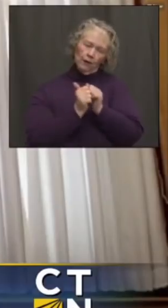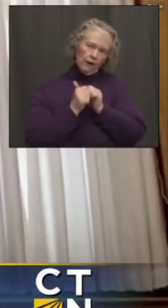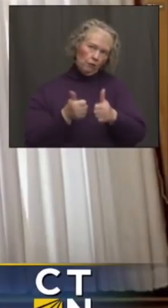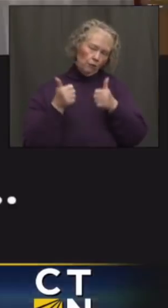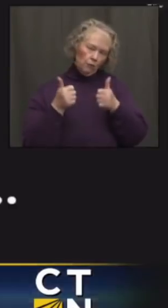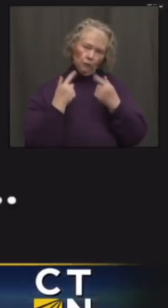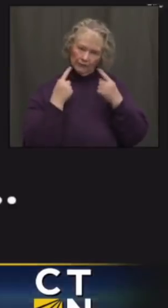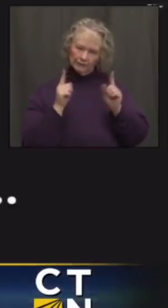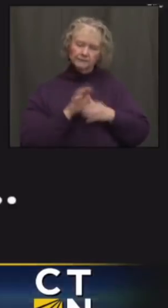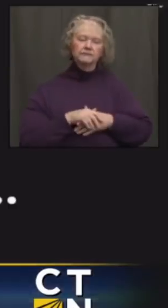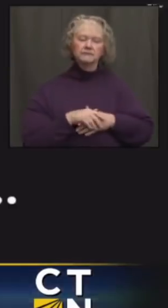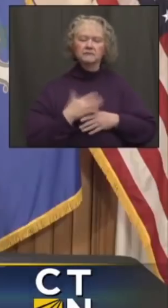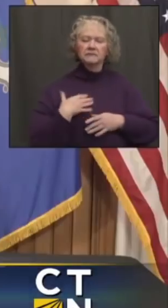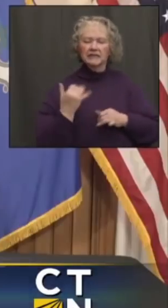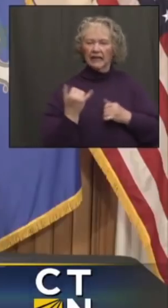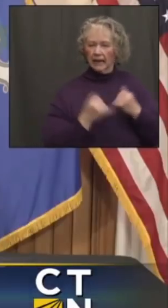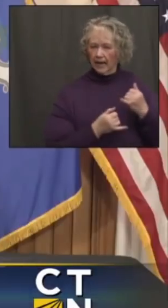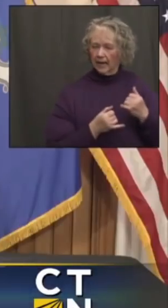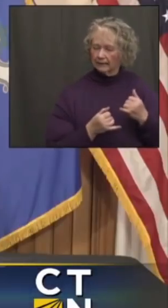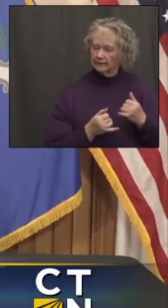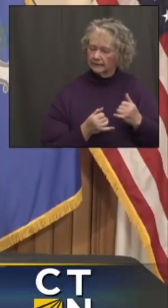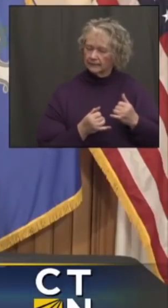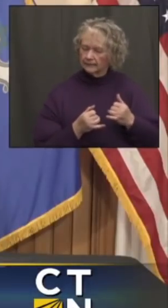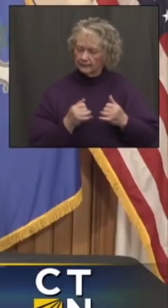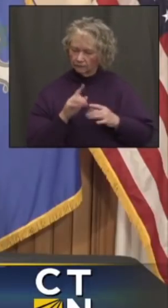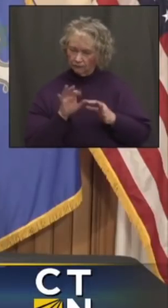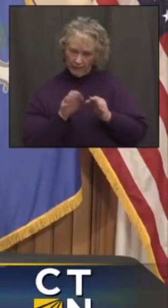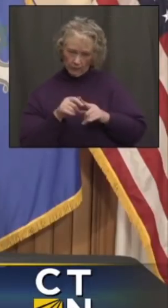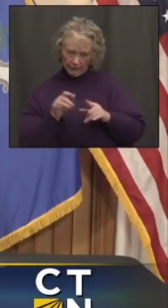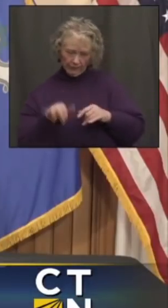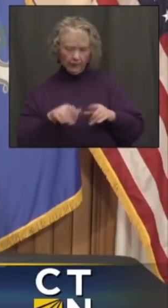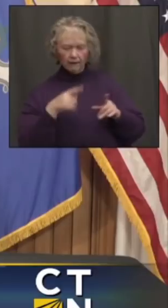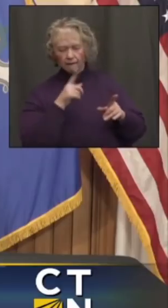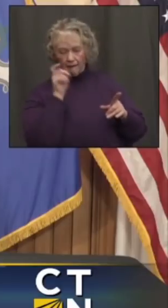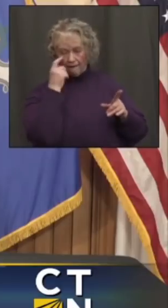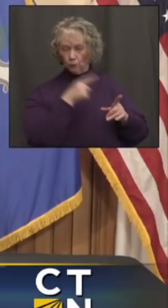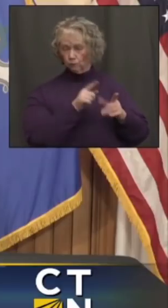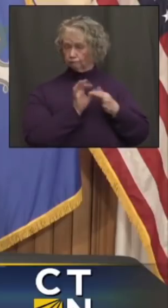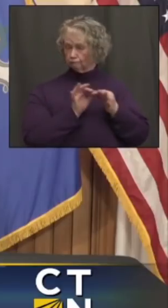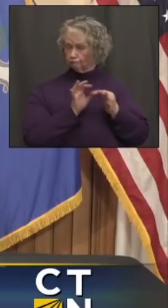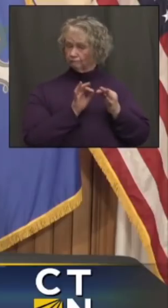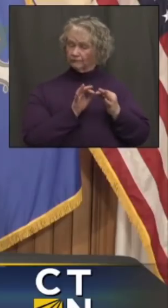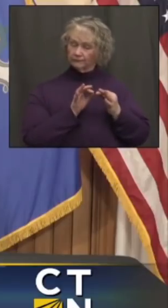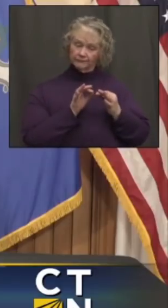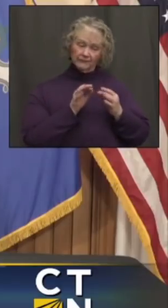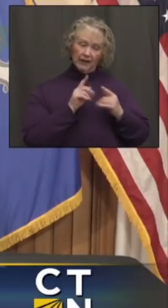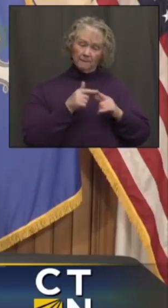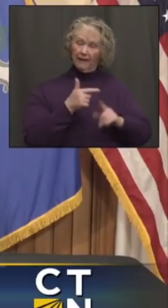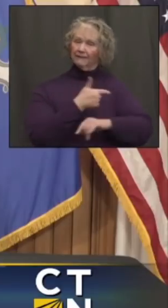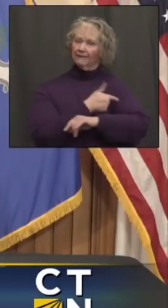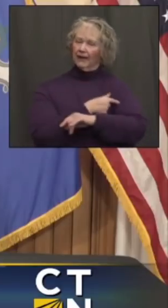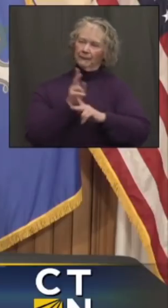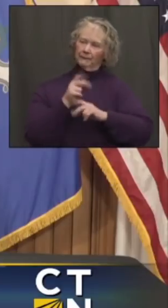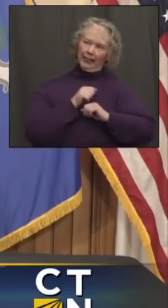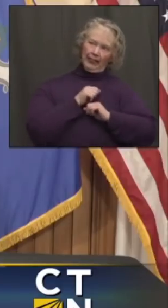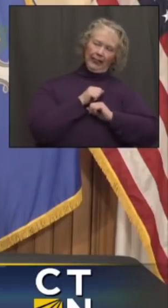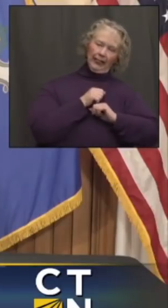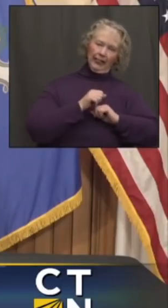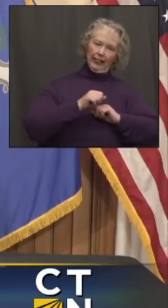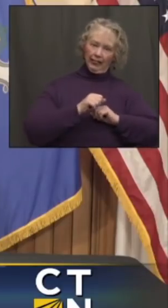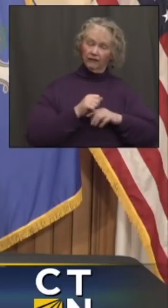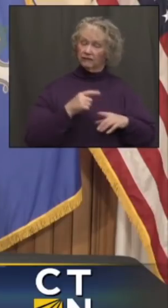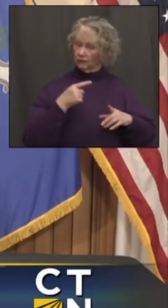able to execute very well thanks to all the hard work of the great team at DPH, all of our partners and providers, our municipal partners. It's been a tremendous team effort